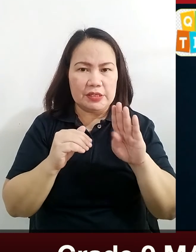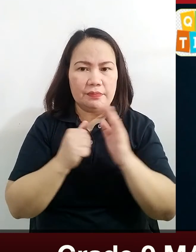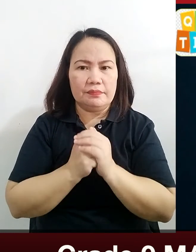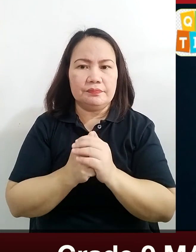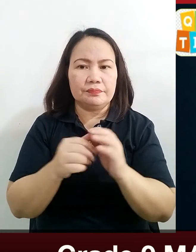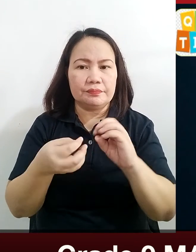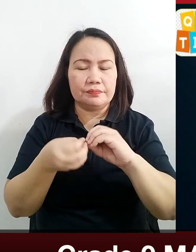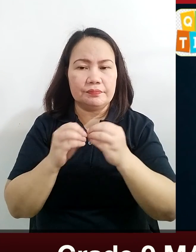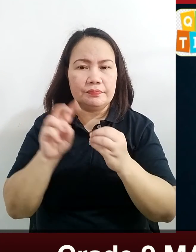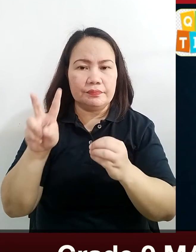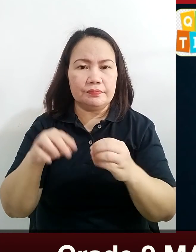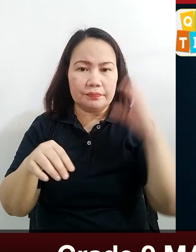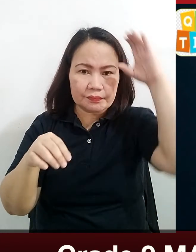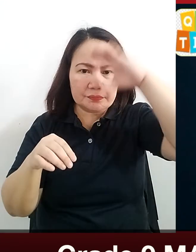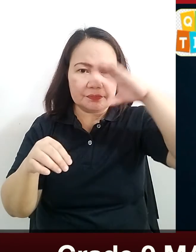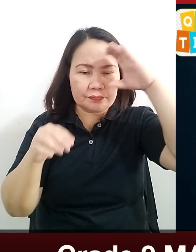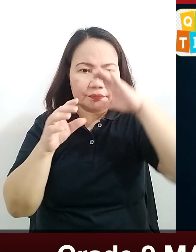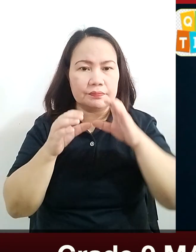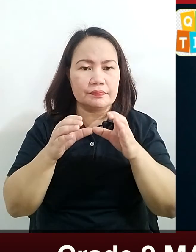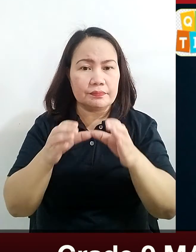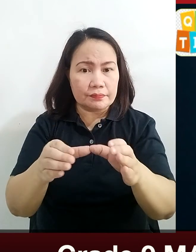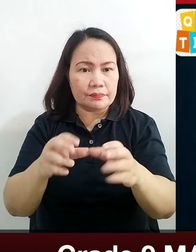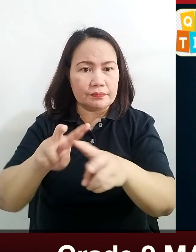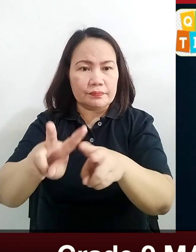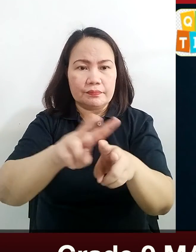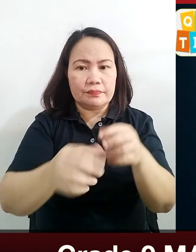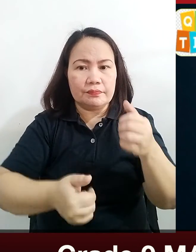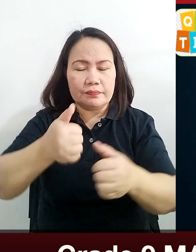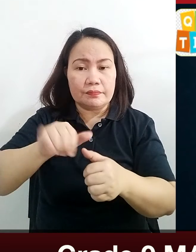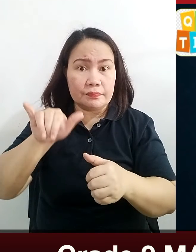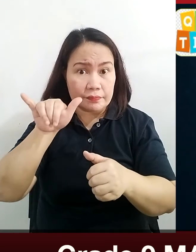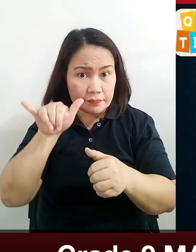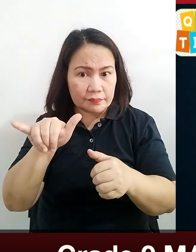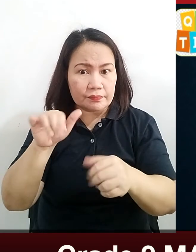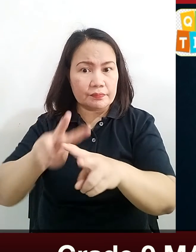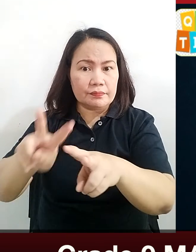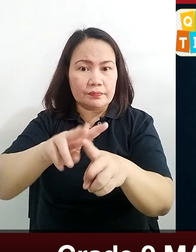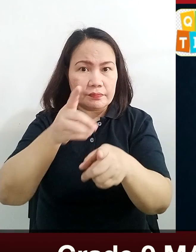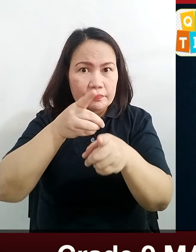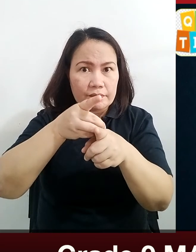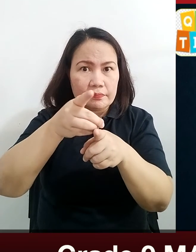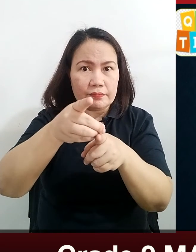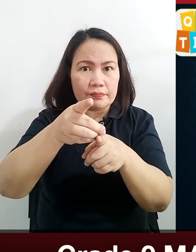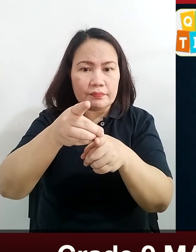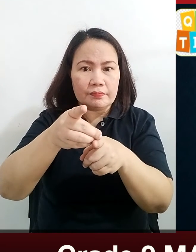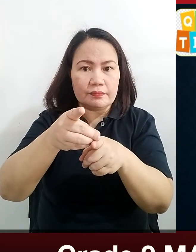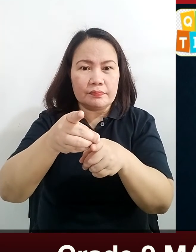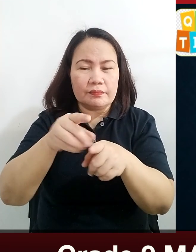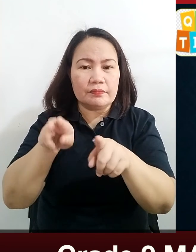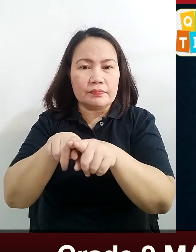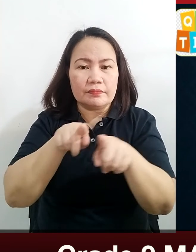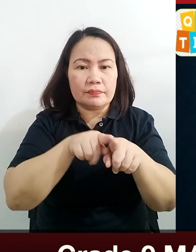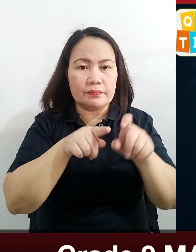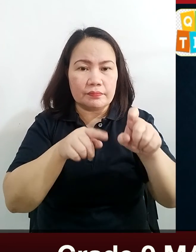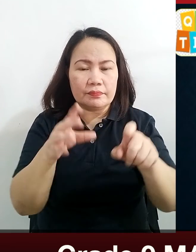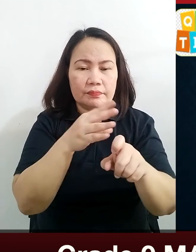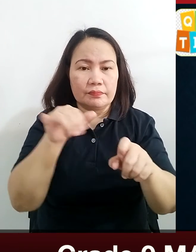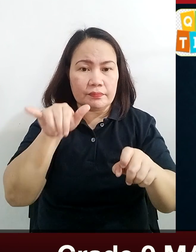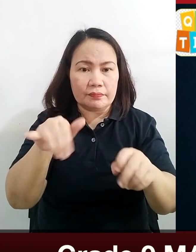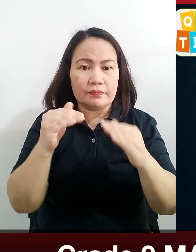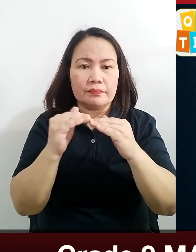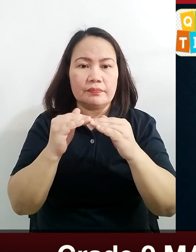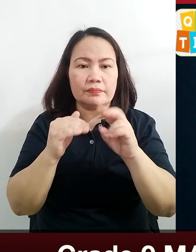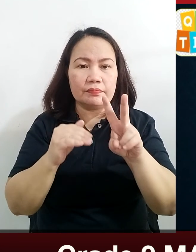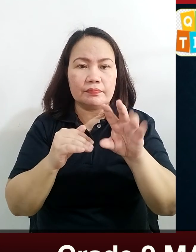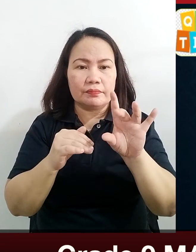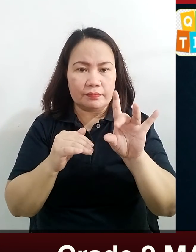2. Find the constant of variation in which y varies directly as x and y is equal to 28 when